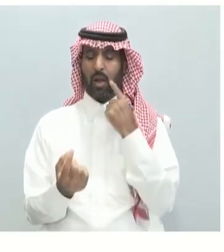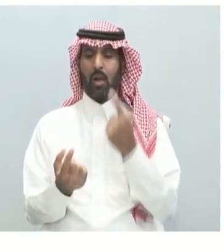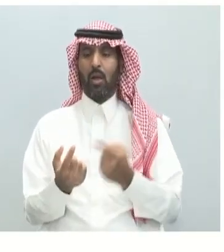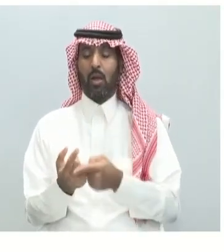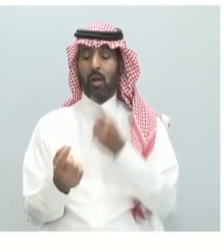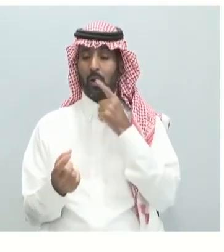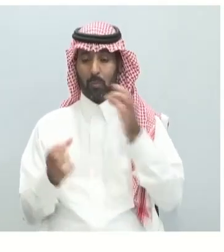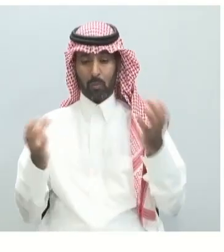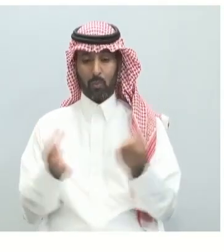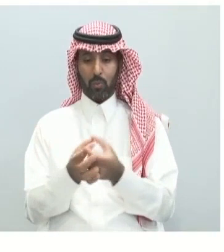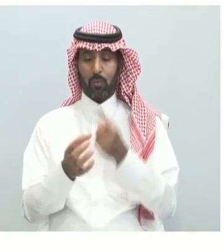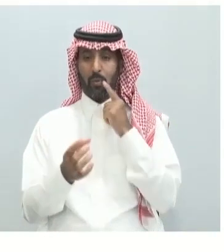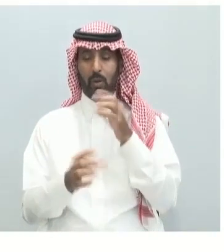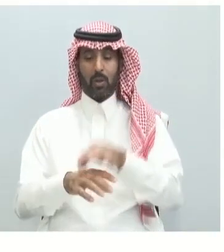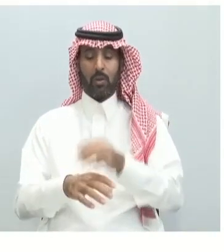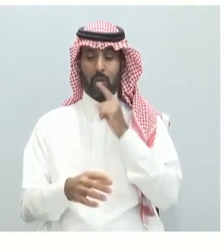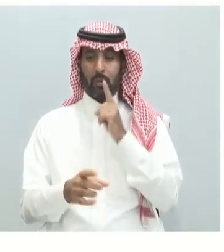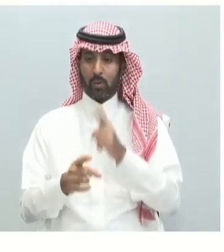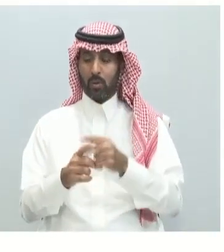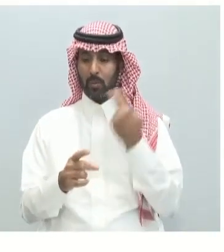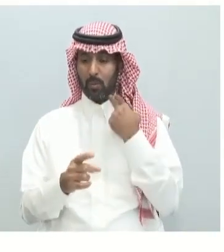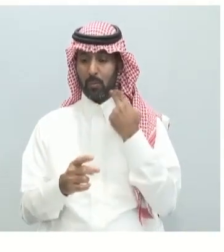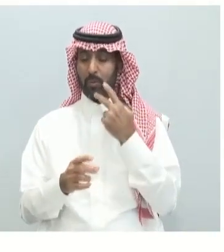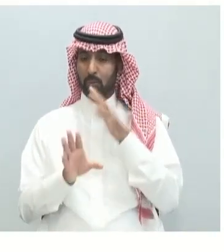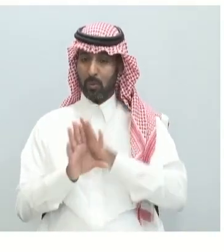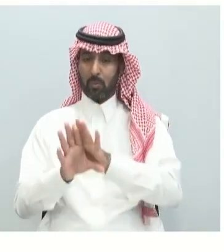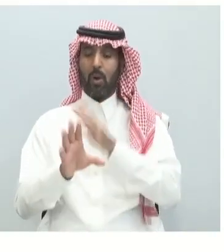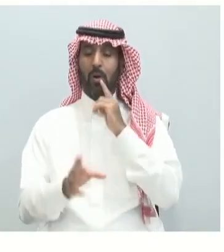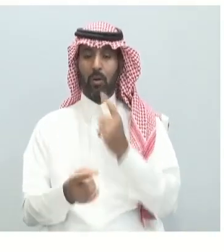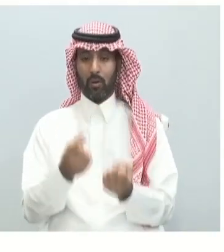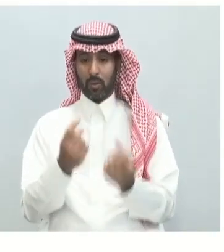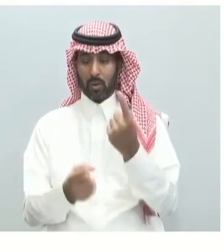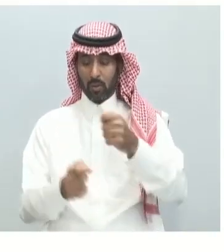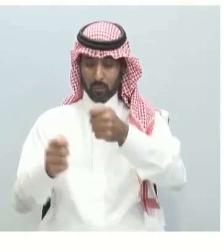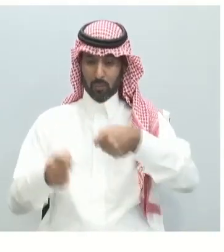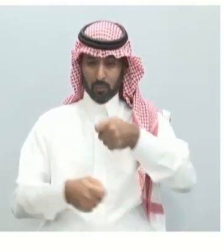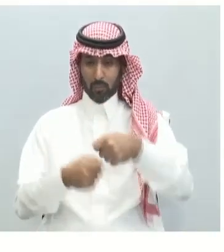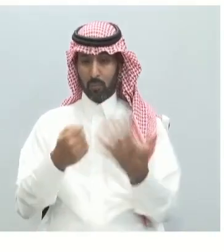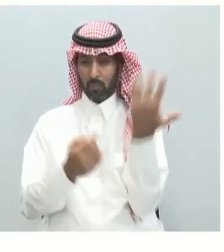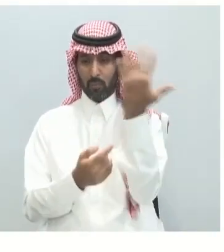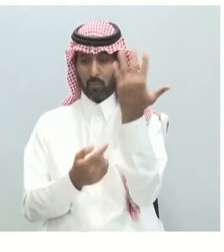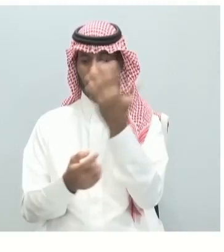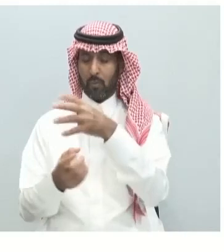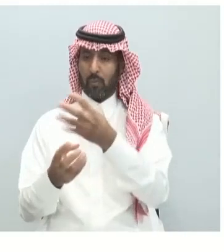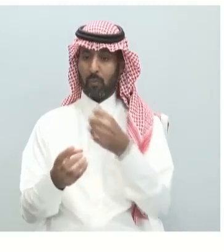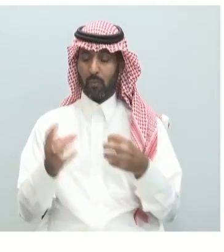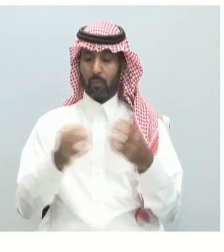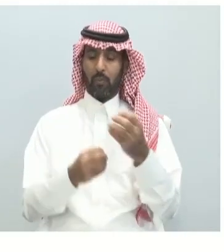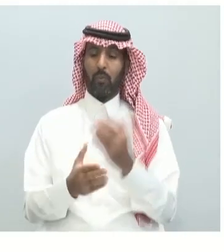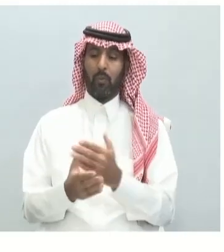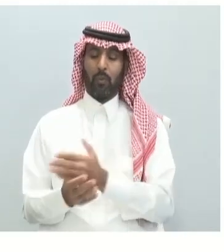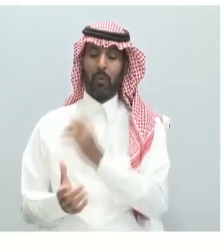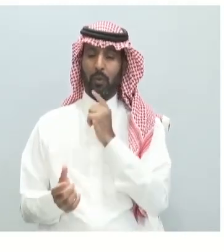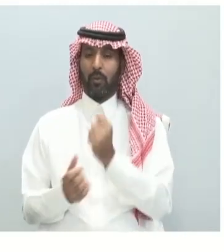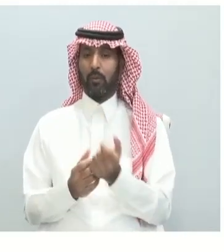group of individual people who promise to support a farm. This way, the farmland becomes the community's farm, with both the